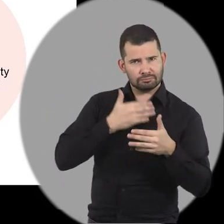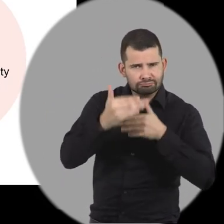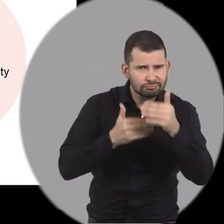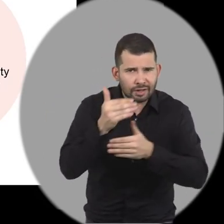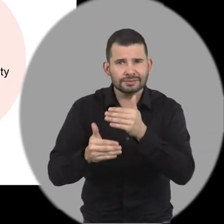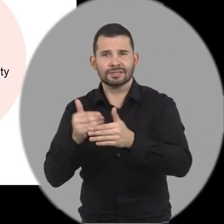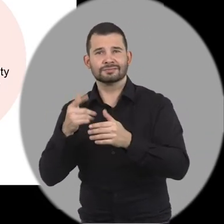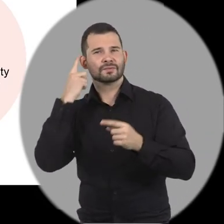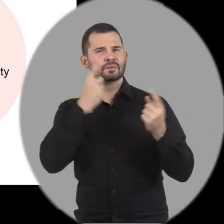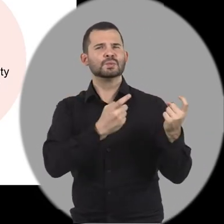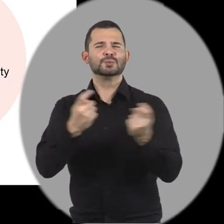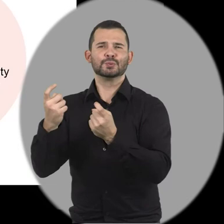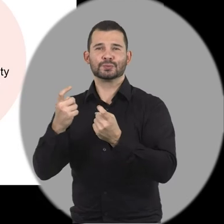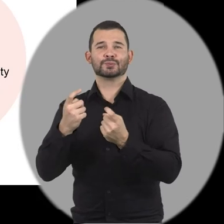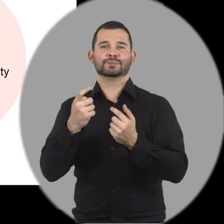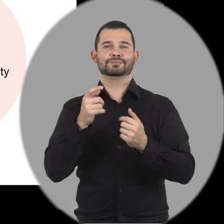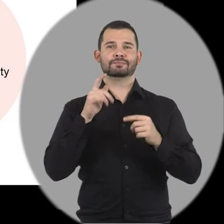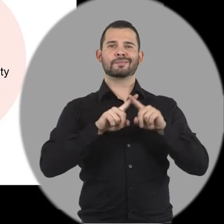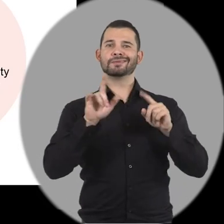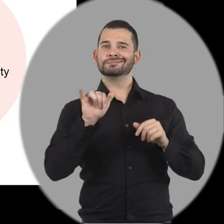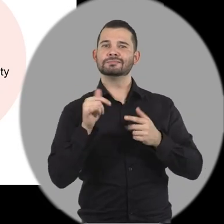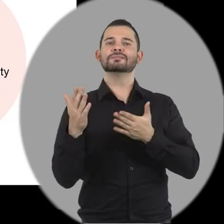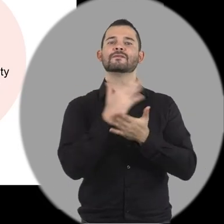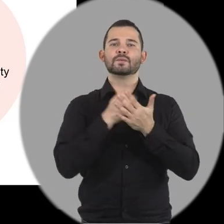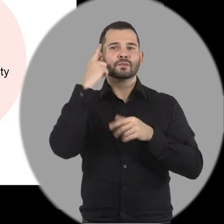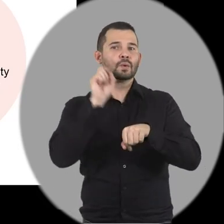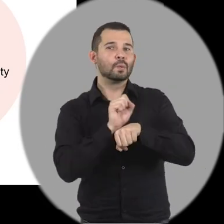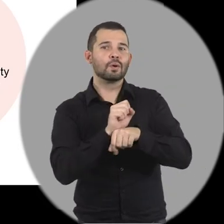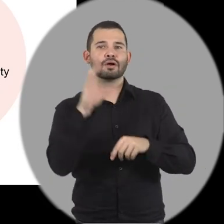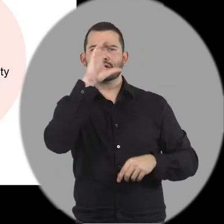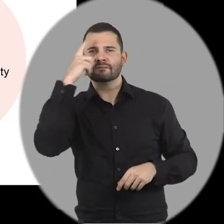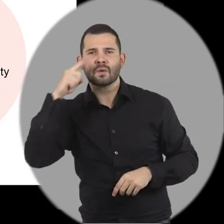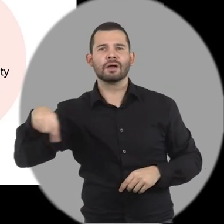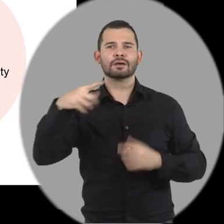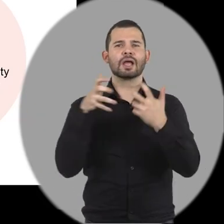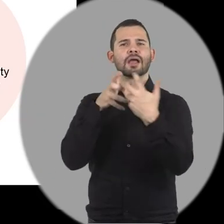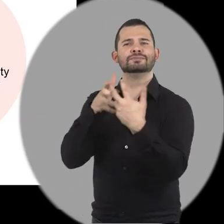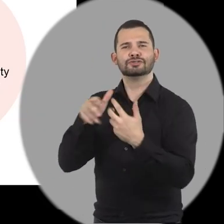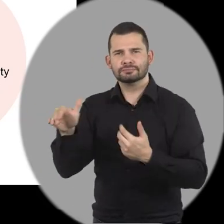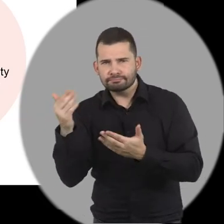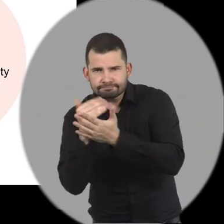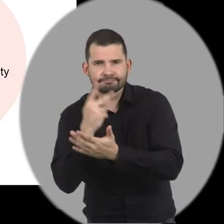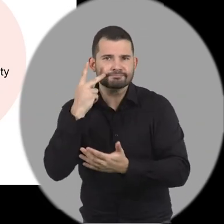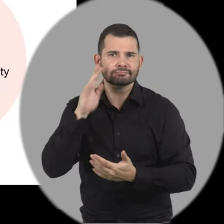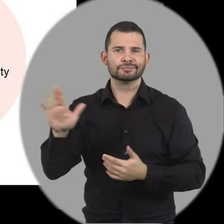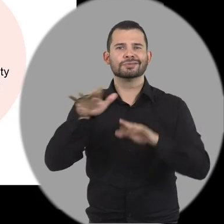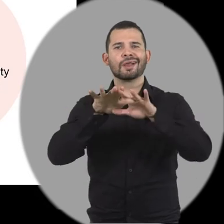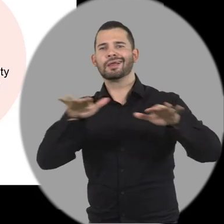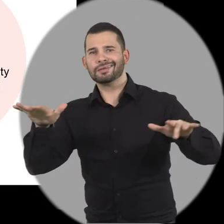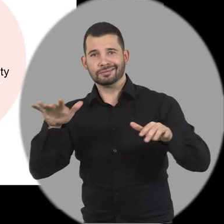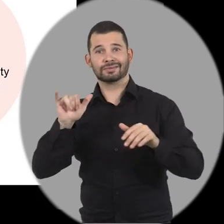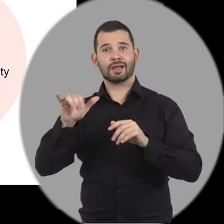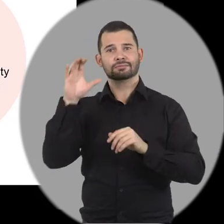our processes at the recruitment phase, we're also reviewing this process for employees seeking accommodation when their diversity